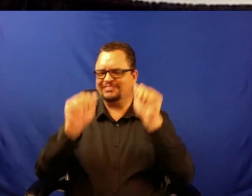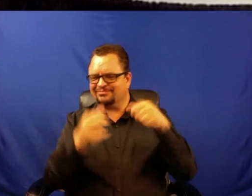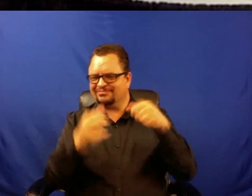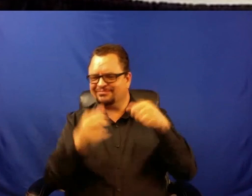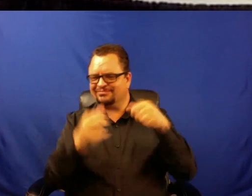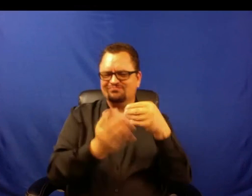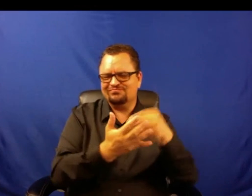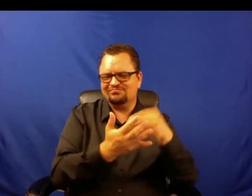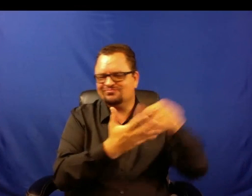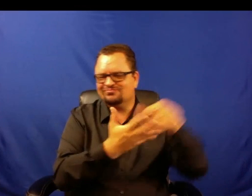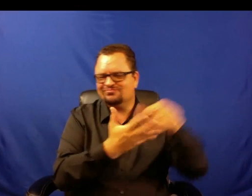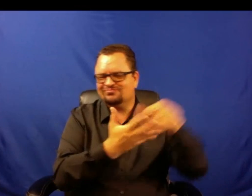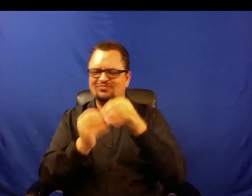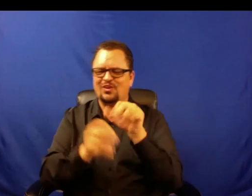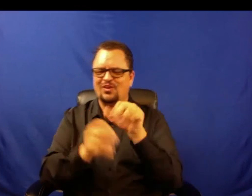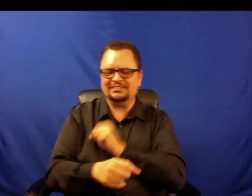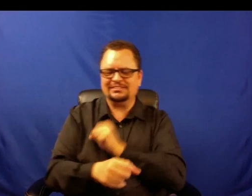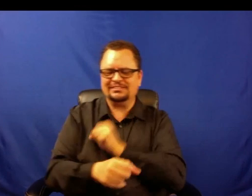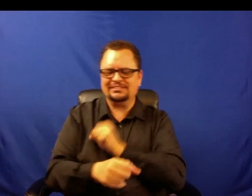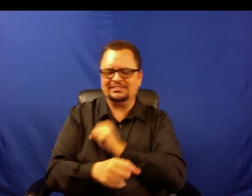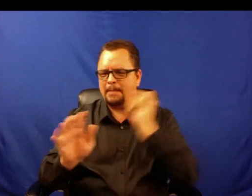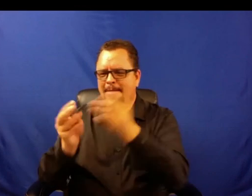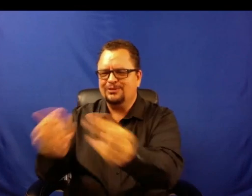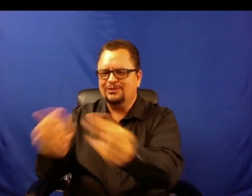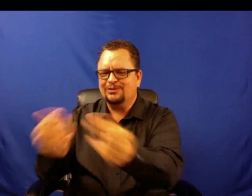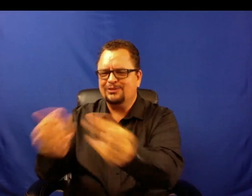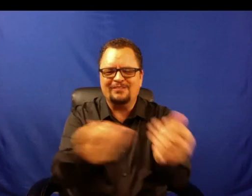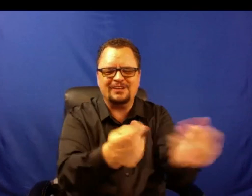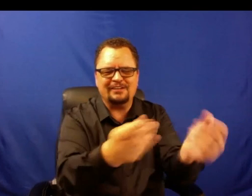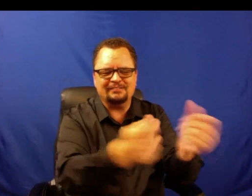Thank you. I don't have anything else.